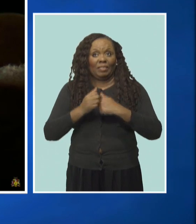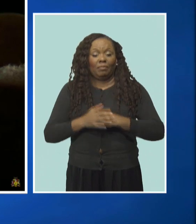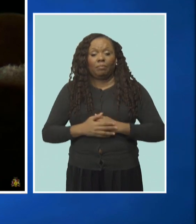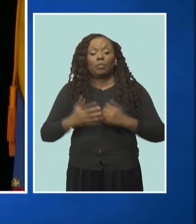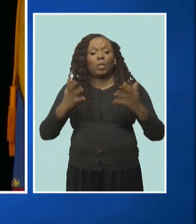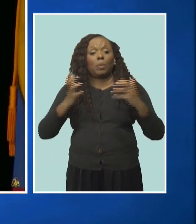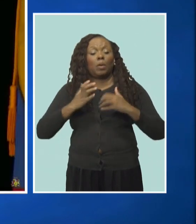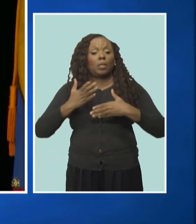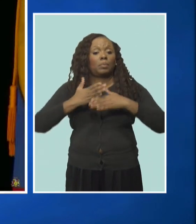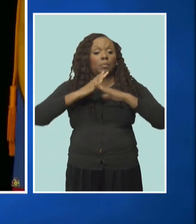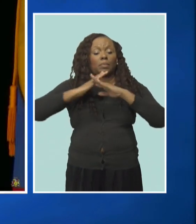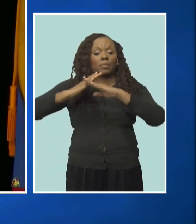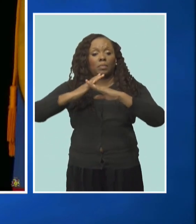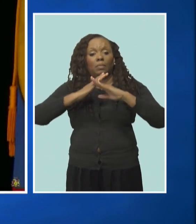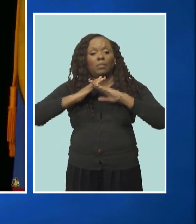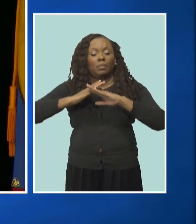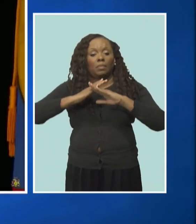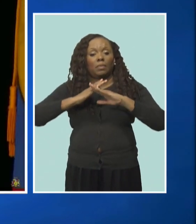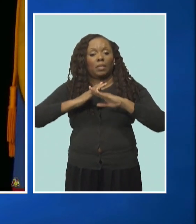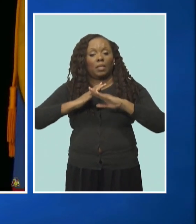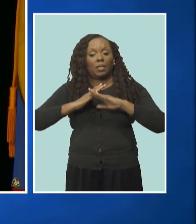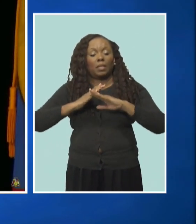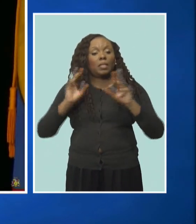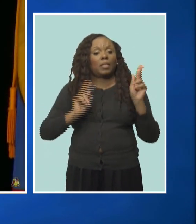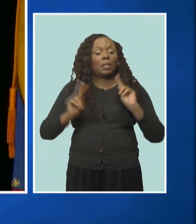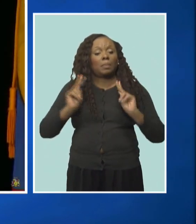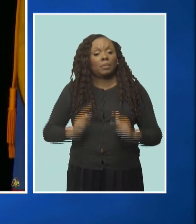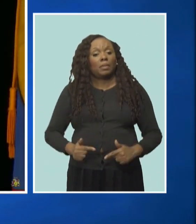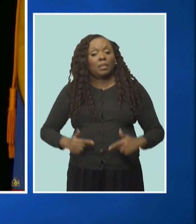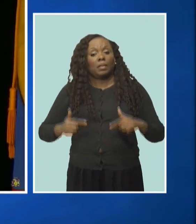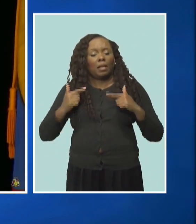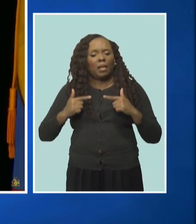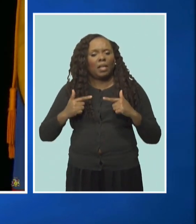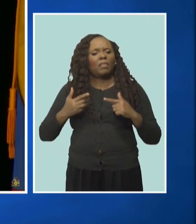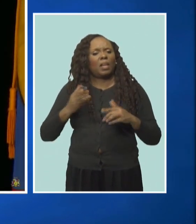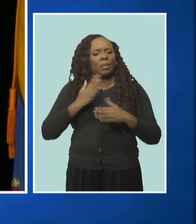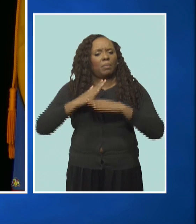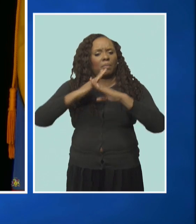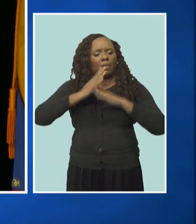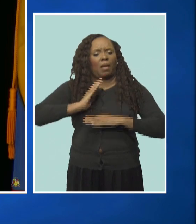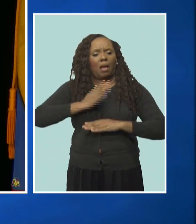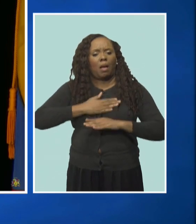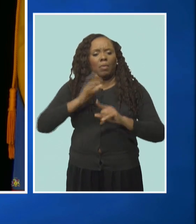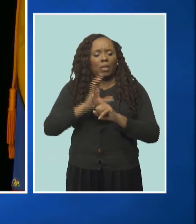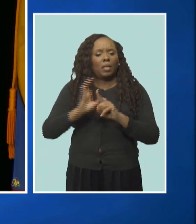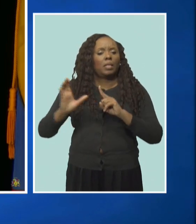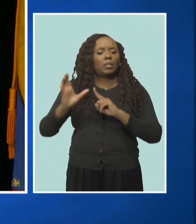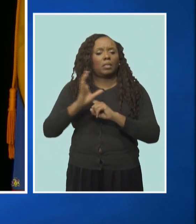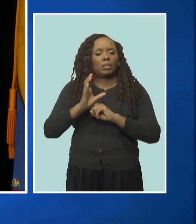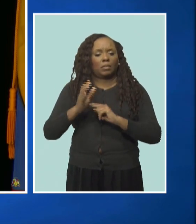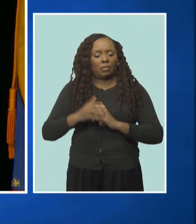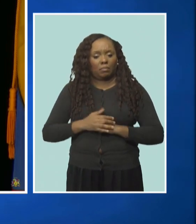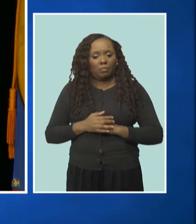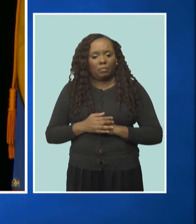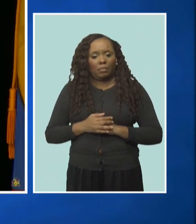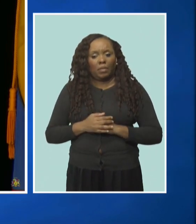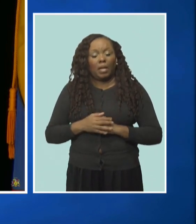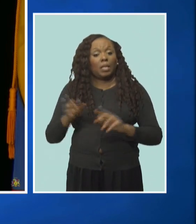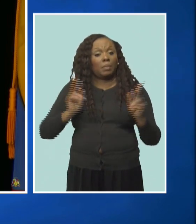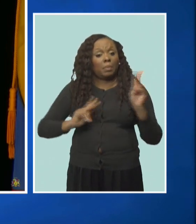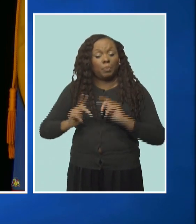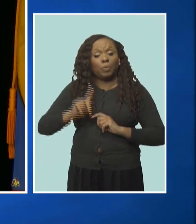in protecting and sustaining the lives, the livelihoods, and the cultures of the people who are most